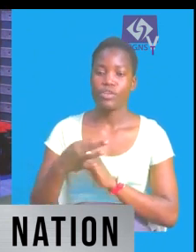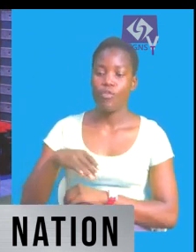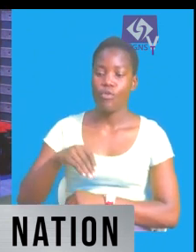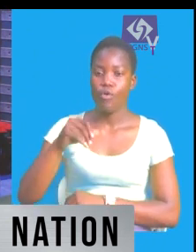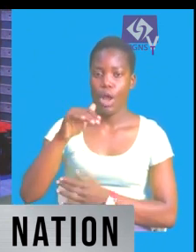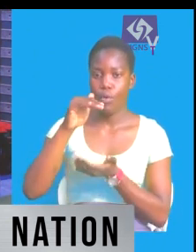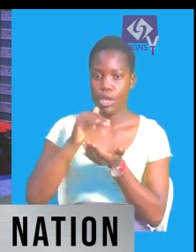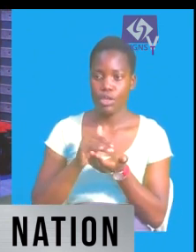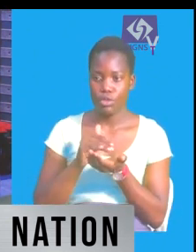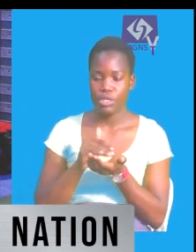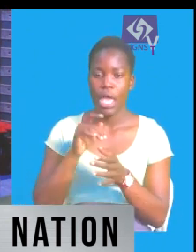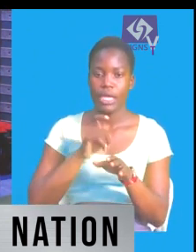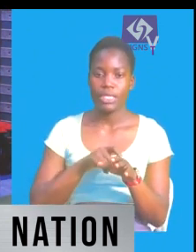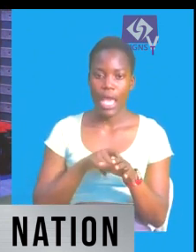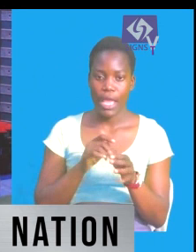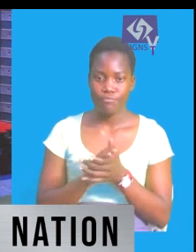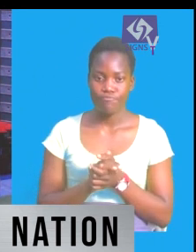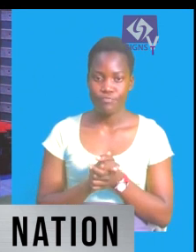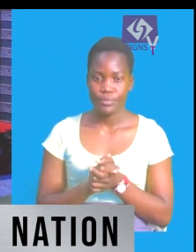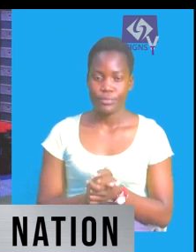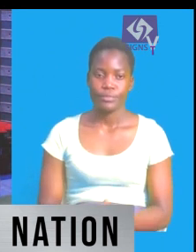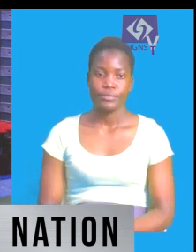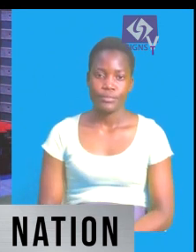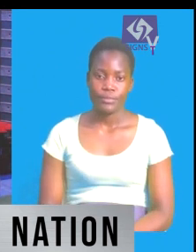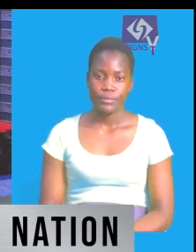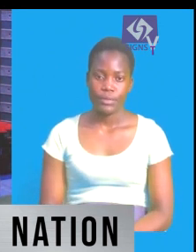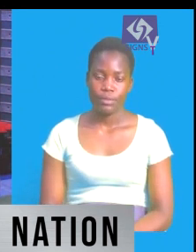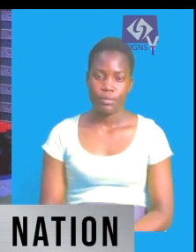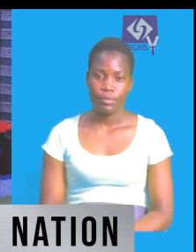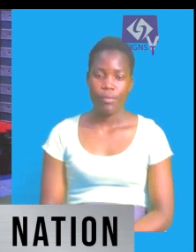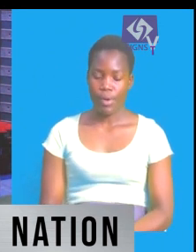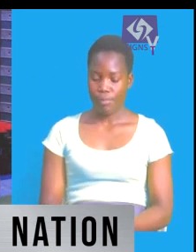go down as soon as the Bible touches there.